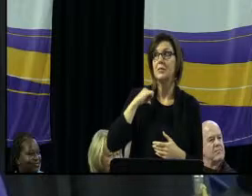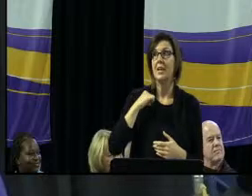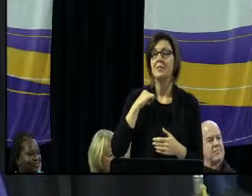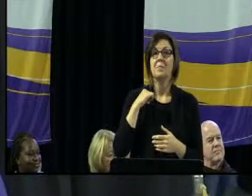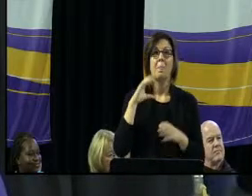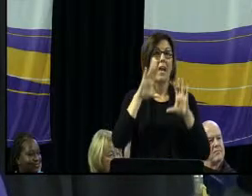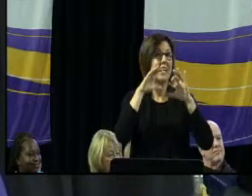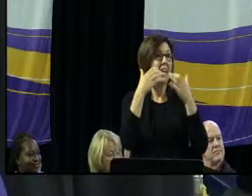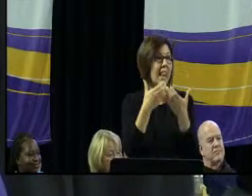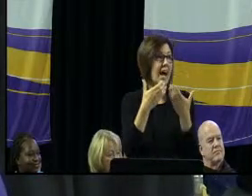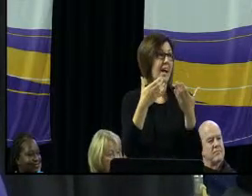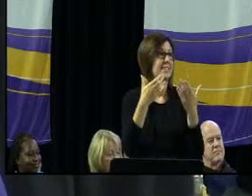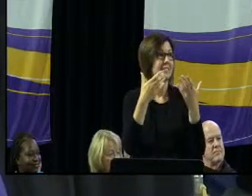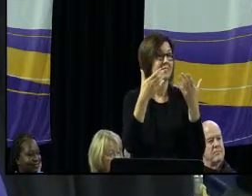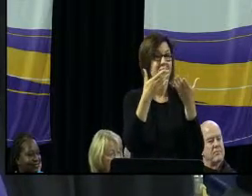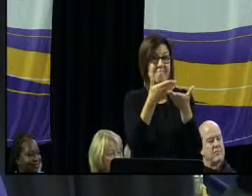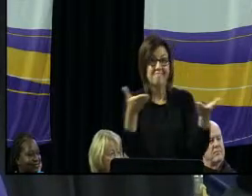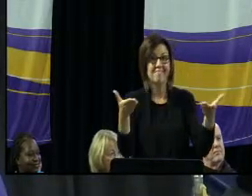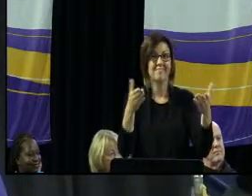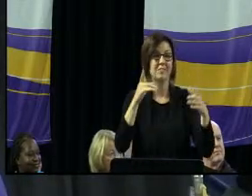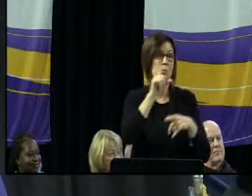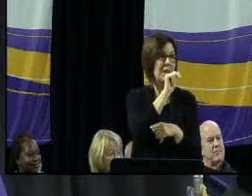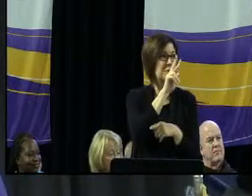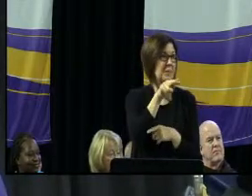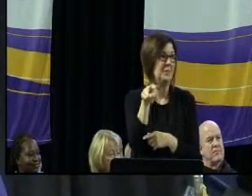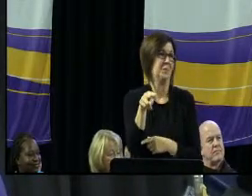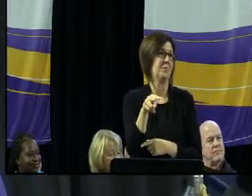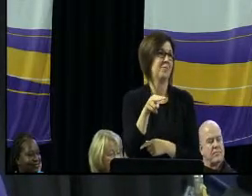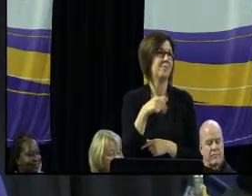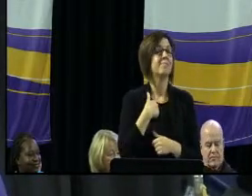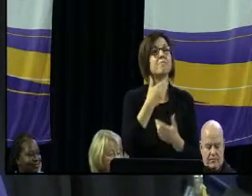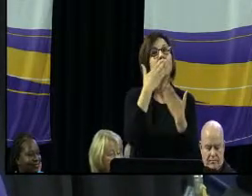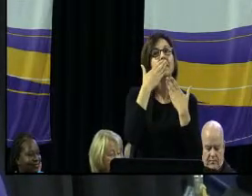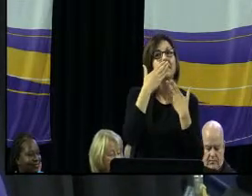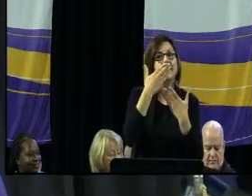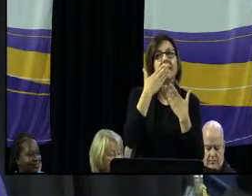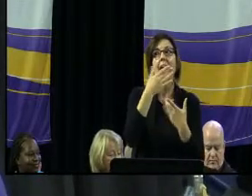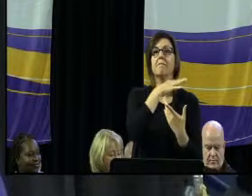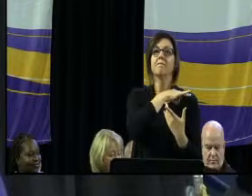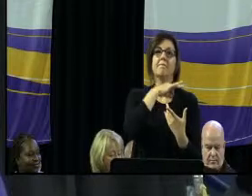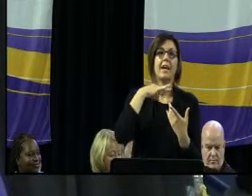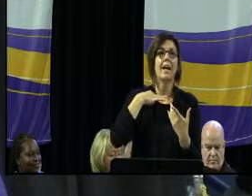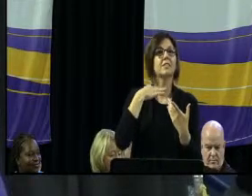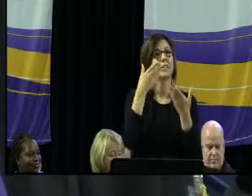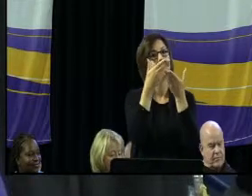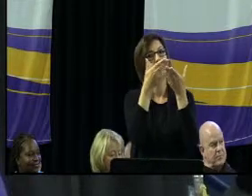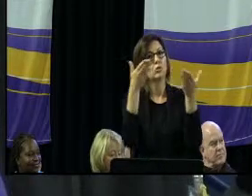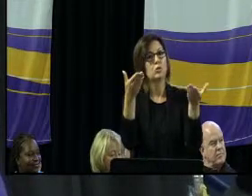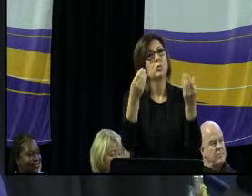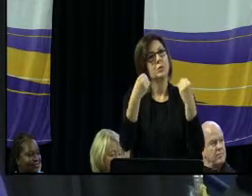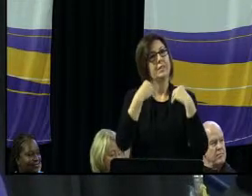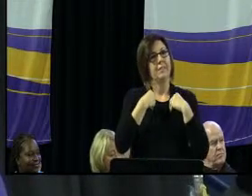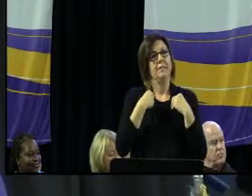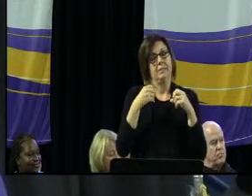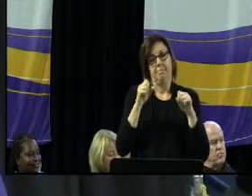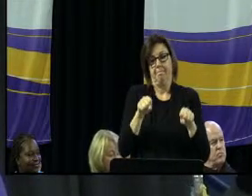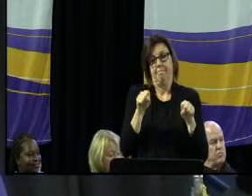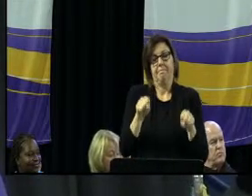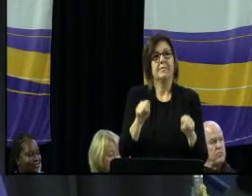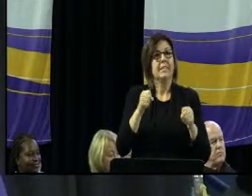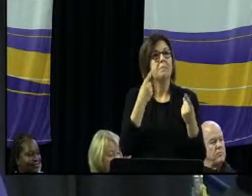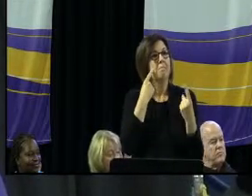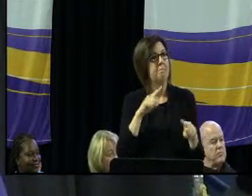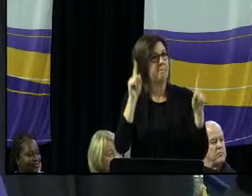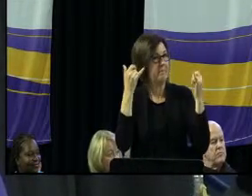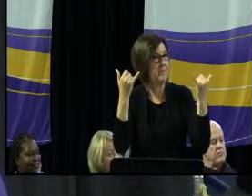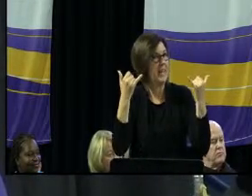of 2022. I'd like to begin by thanking the faculty members who have provided us with the means to reach this day. Your